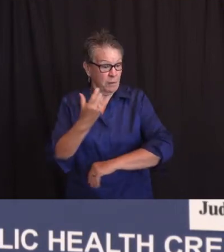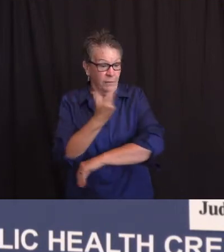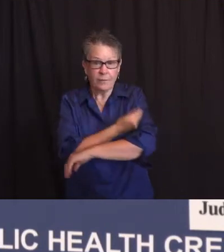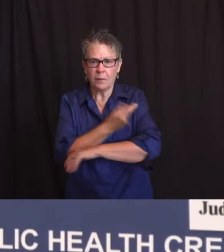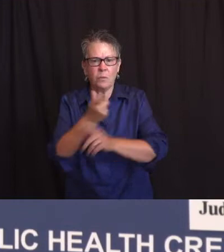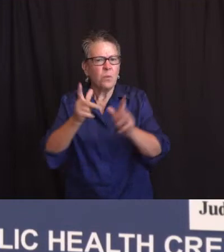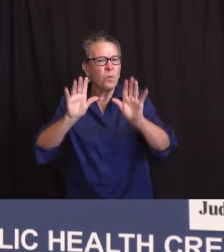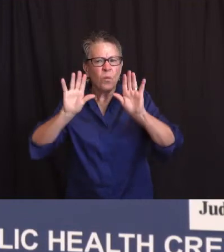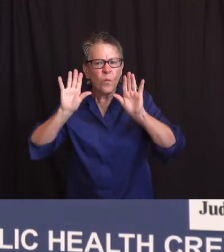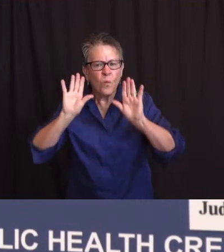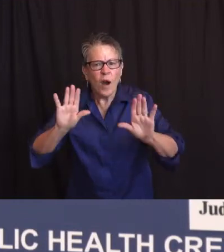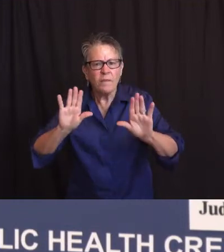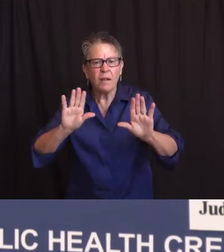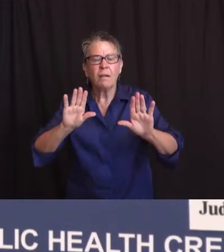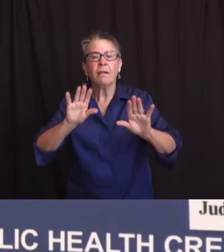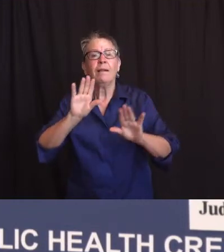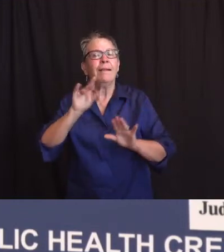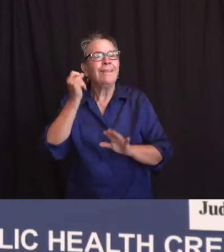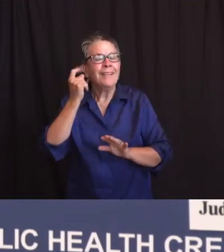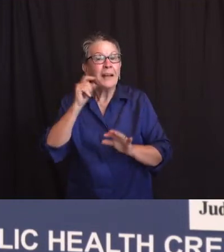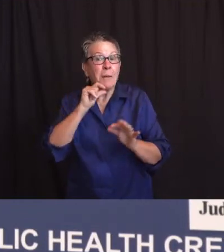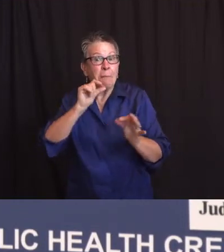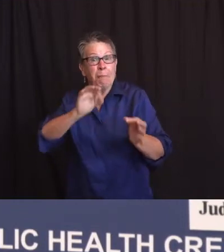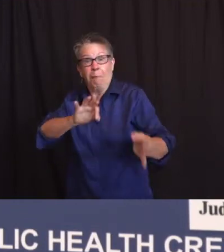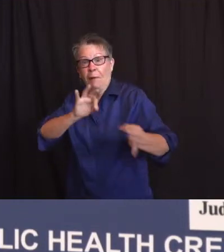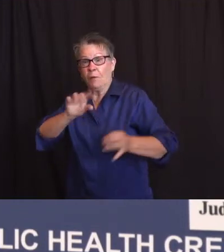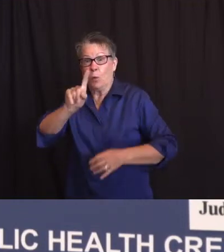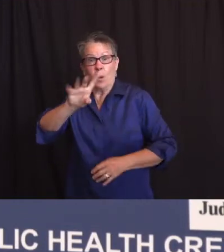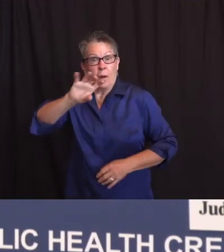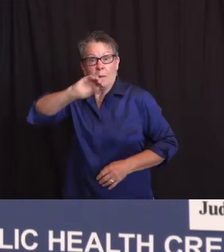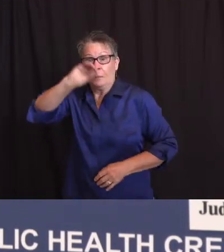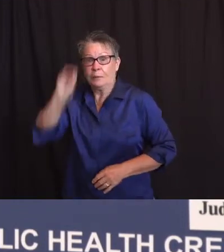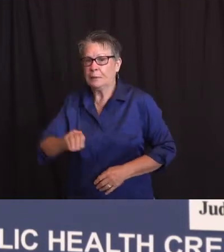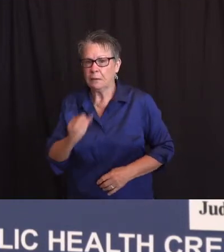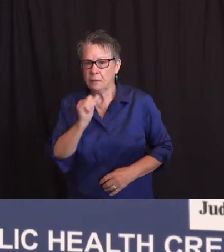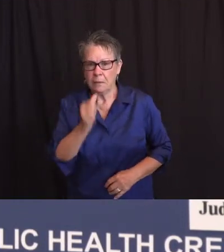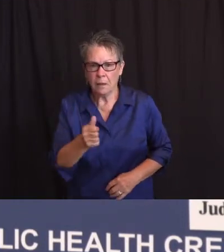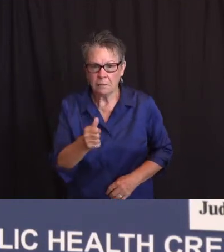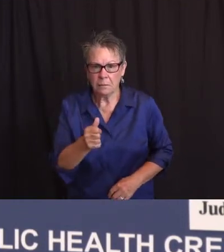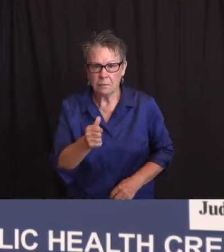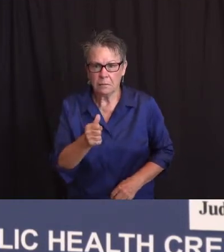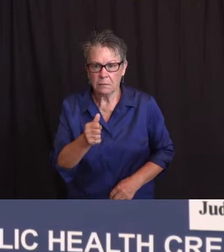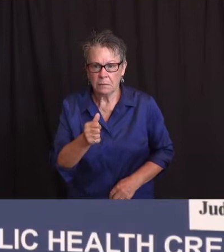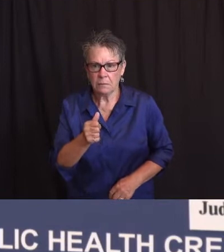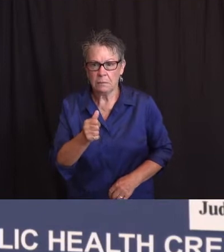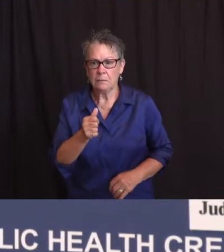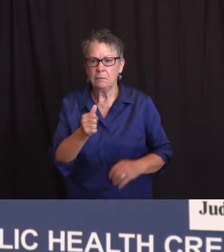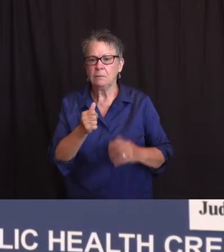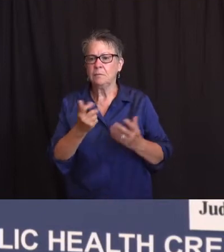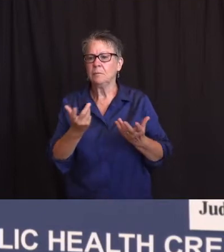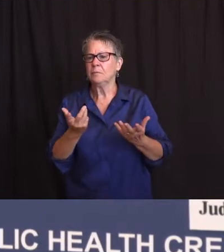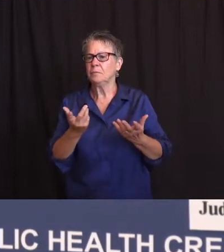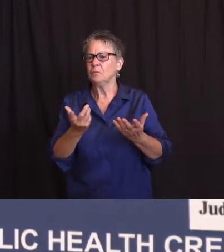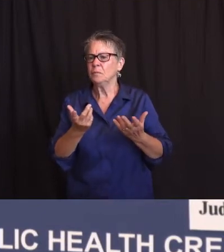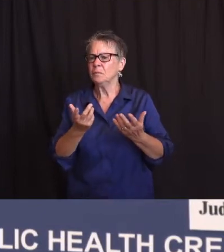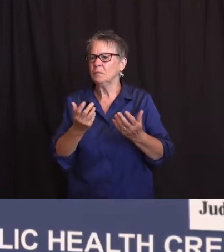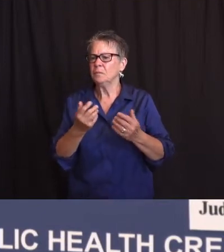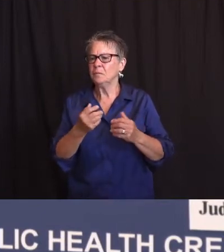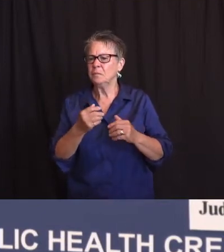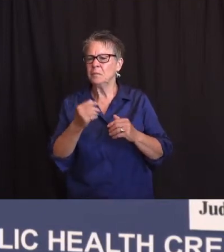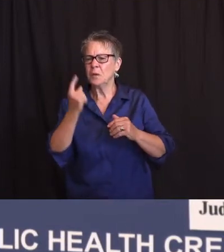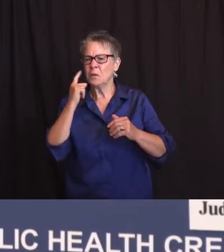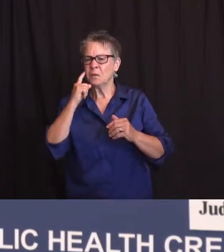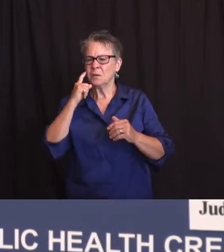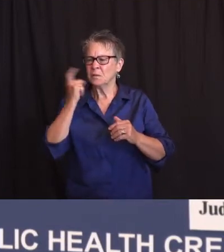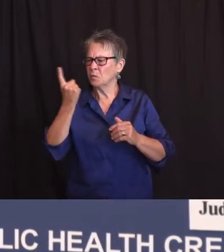perfect. And I saw a good analogy in the New York Times over the weekend where somebody was talking about being vaccinated is not like having an umbrella out when